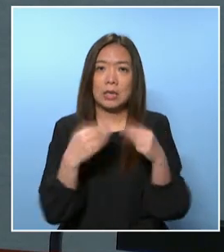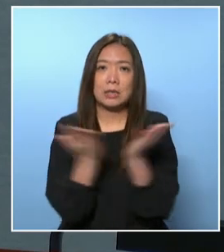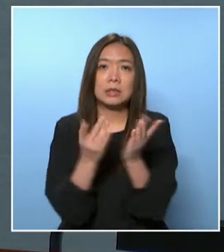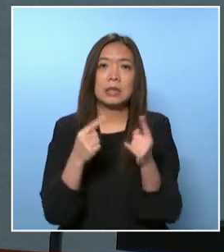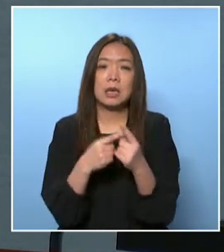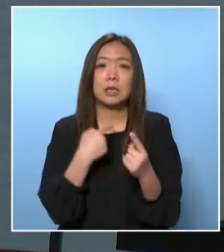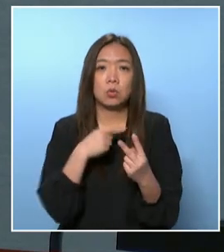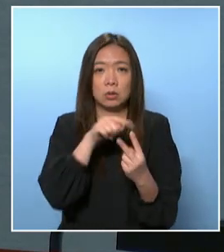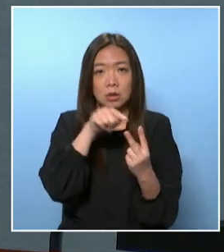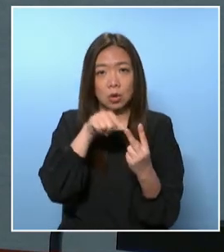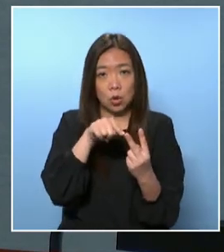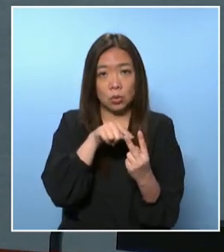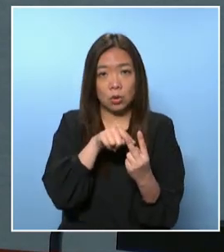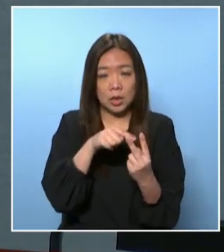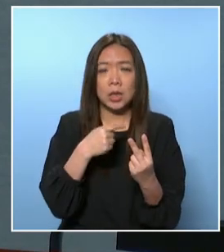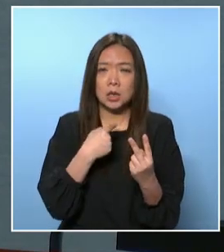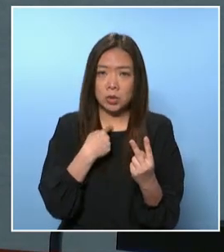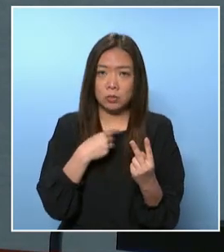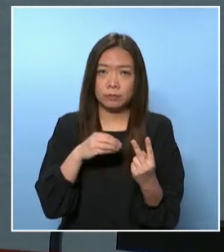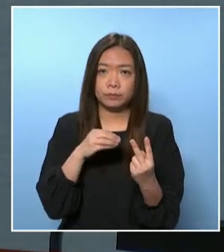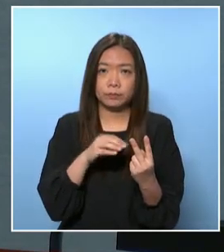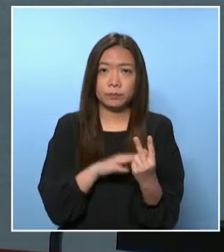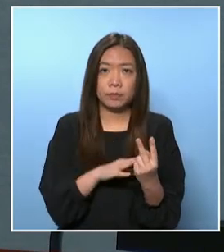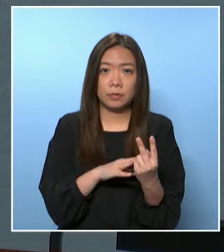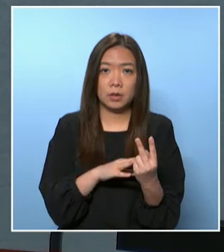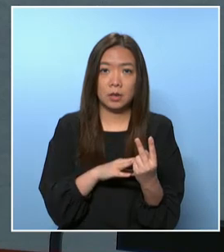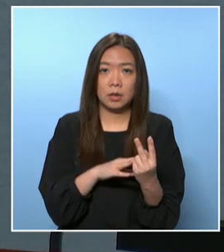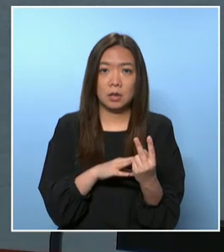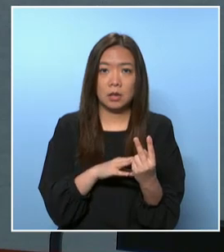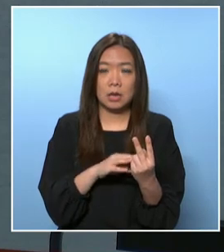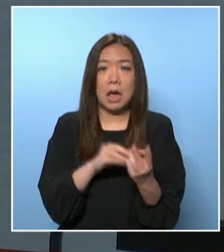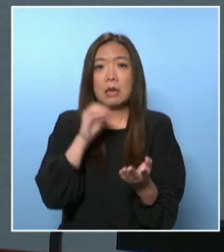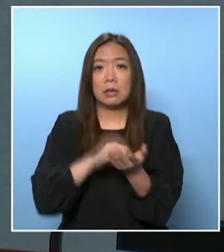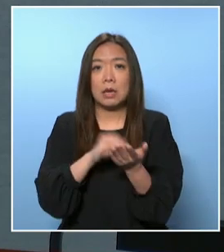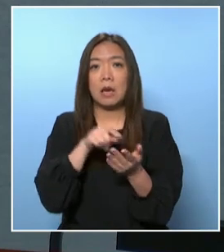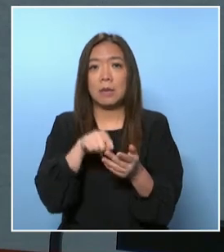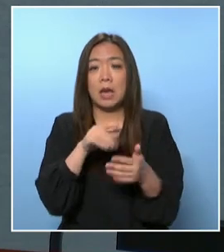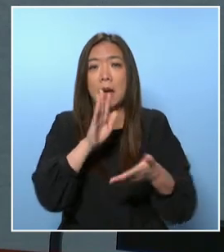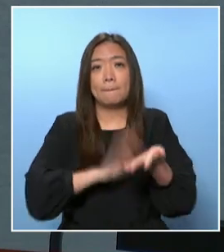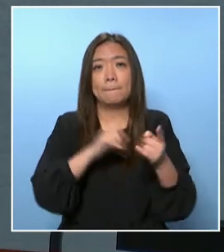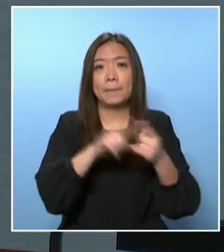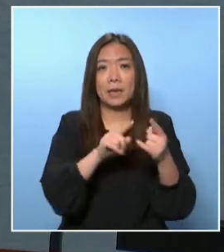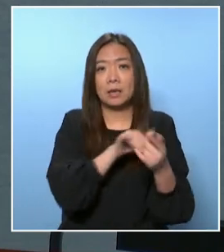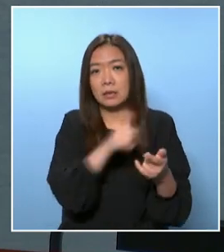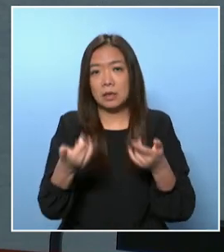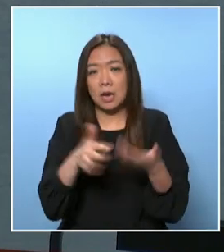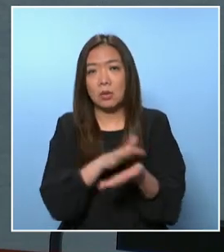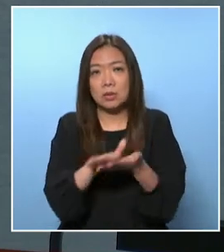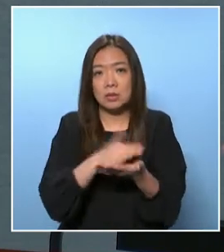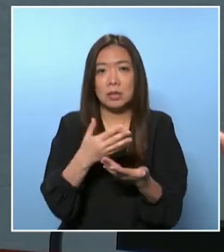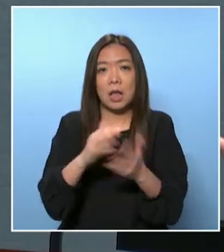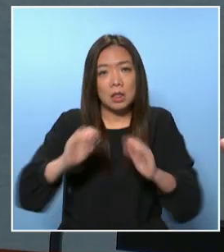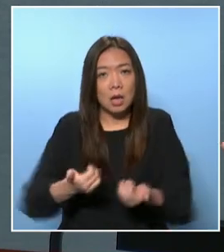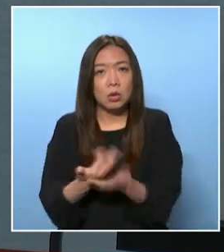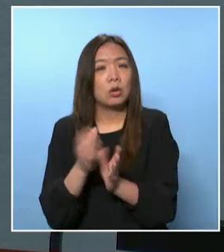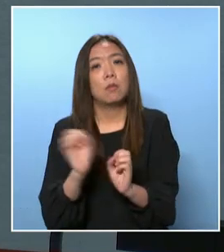we need to have 2 witnesses, and these 2 witnesses would not enjoy any interest in the estate